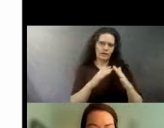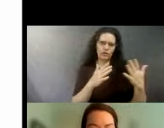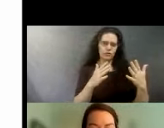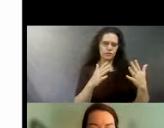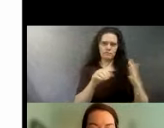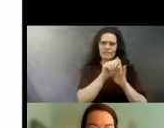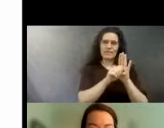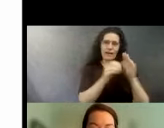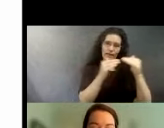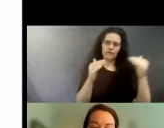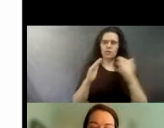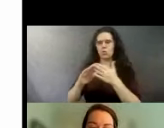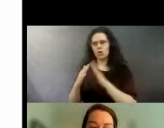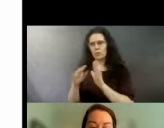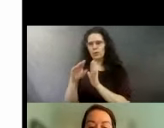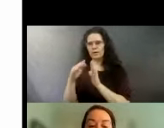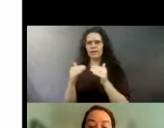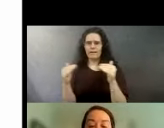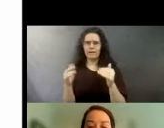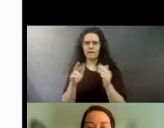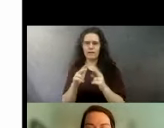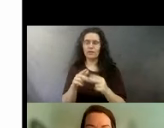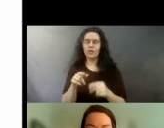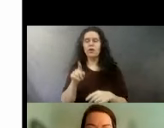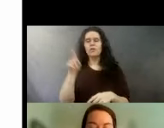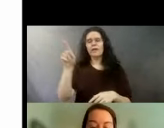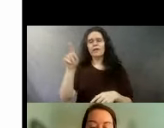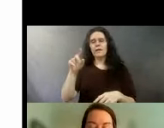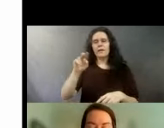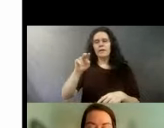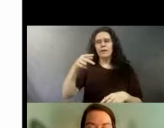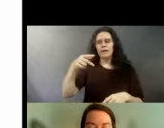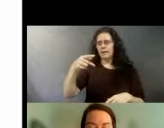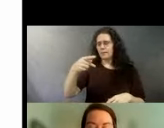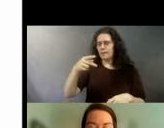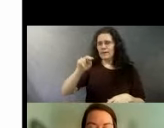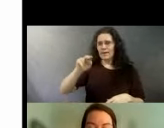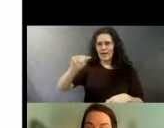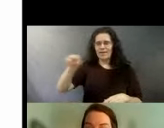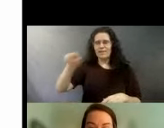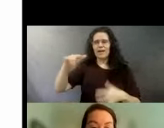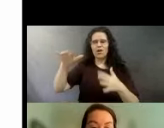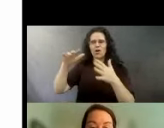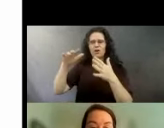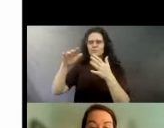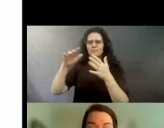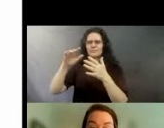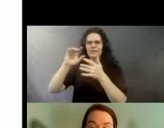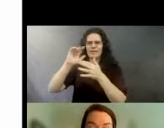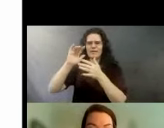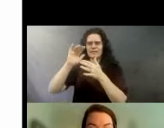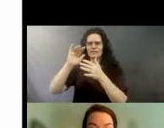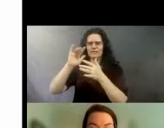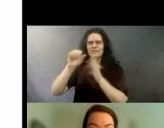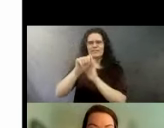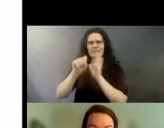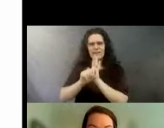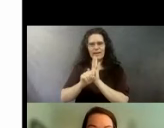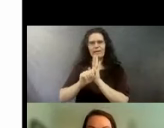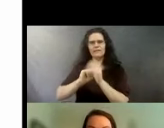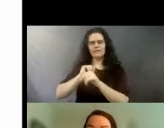level. But they are a federally established and funded system intended to protect